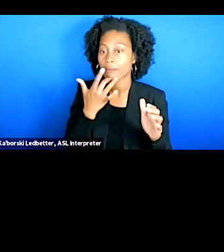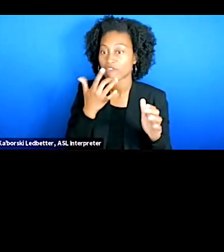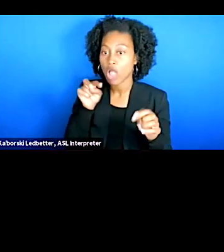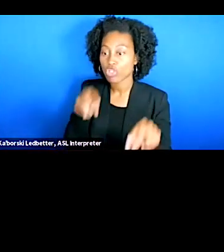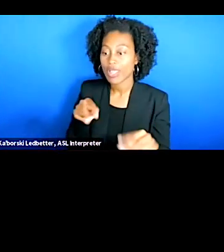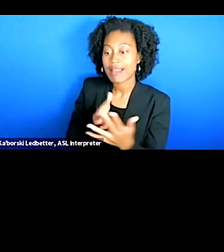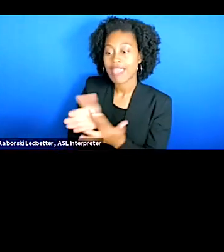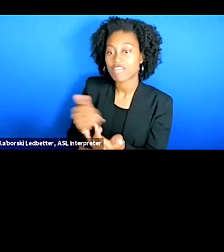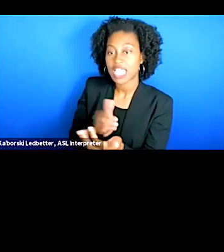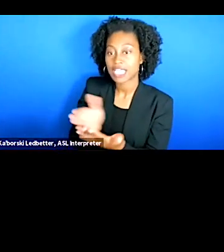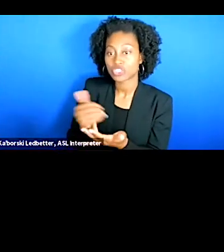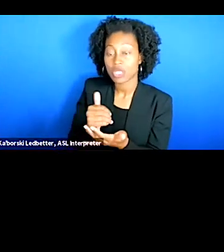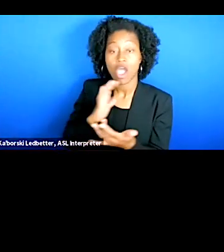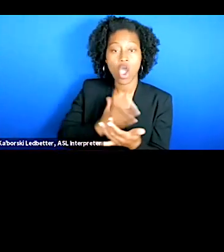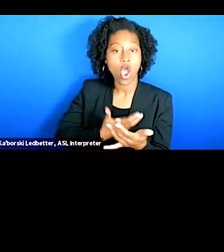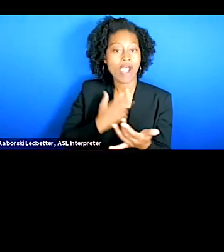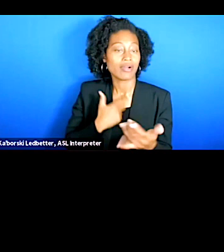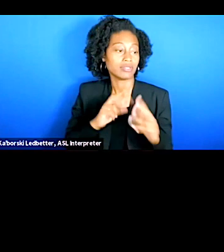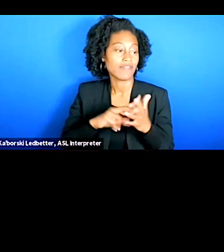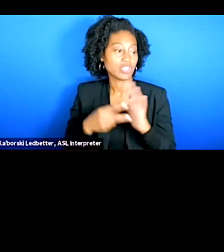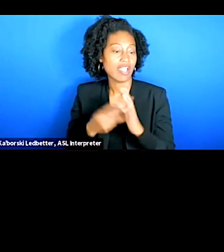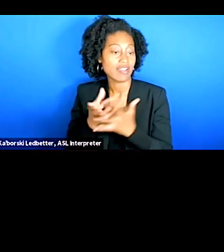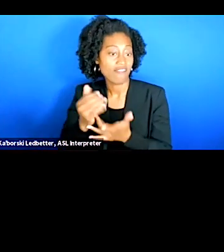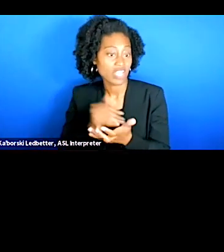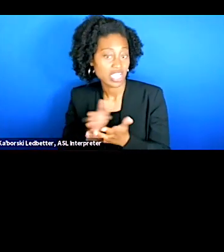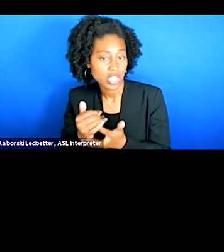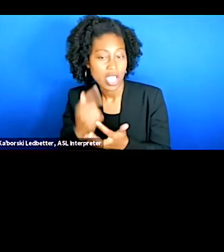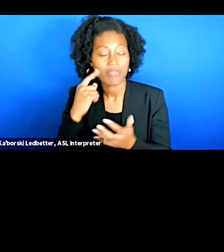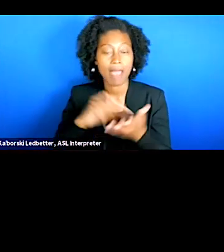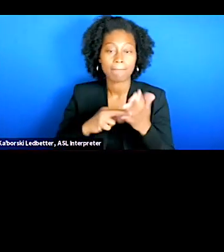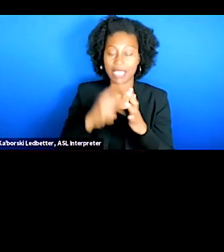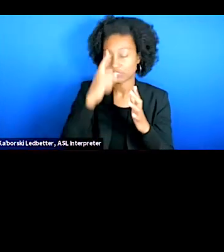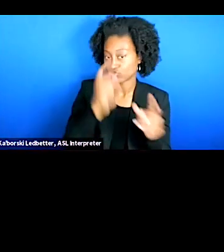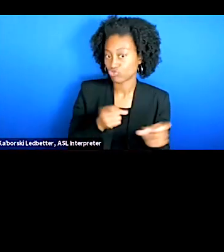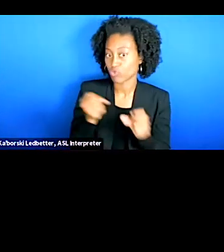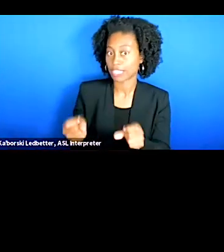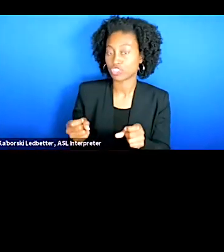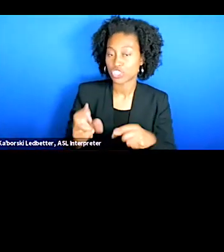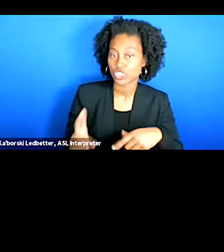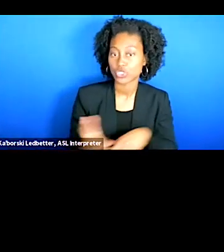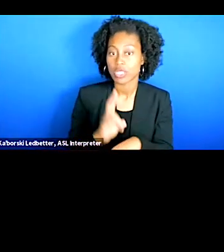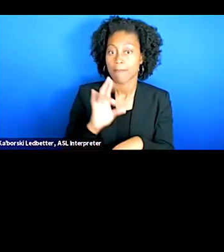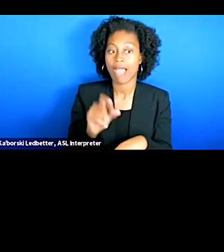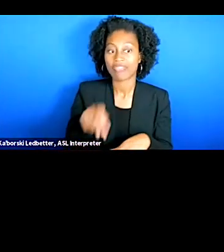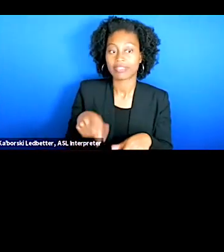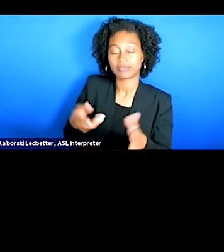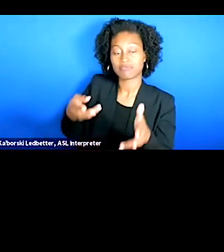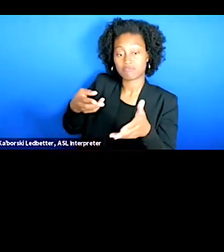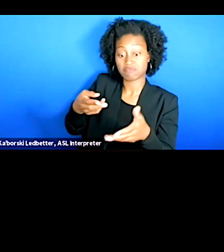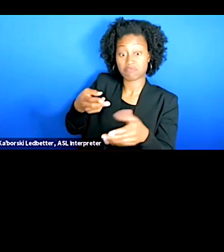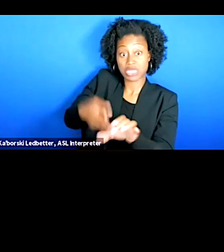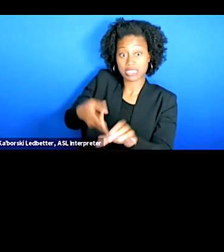our team's definition, navigation refer to strategies used by the participants or